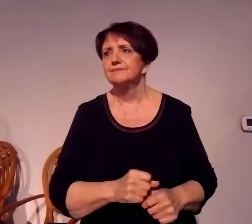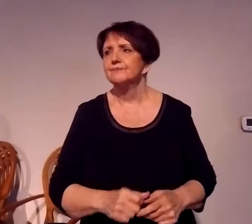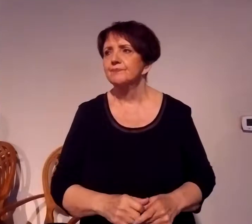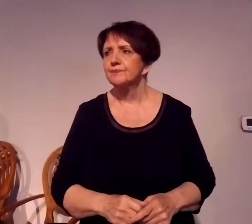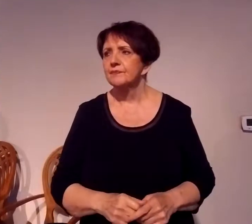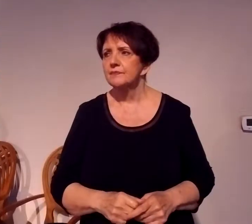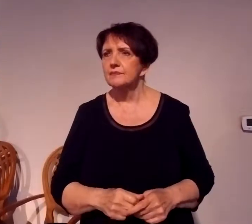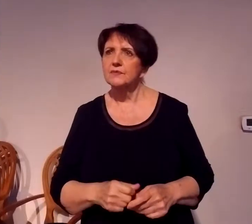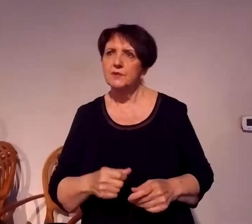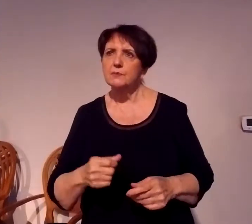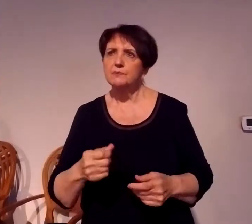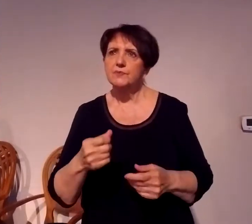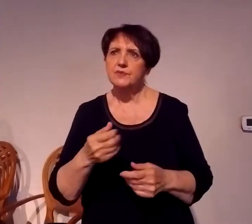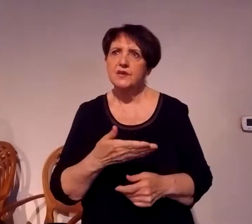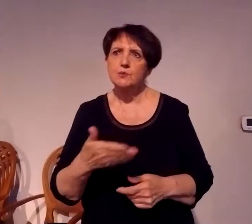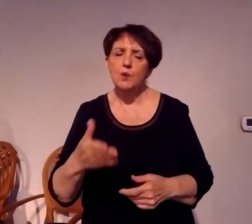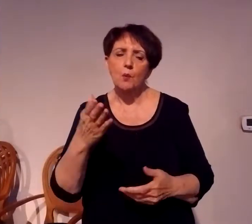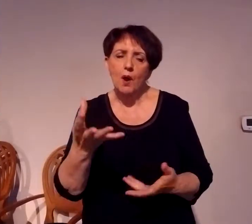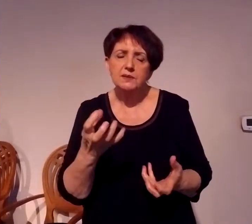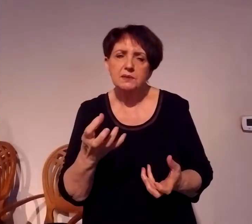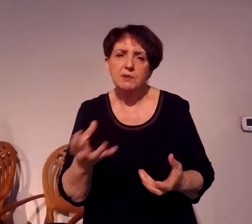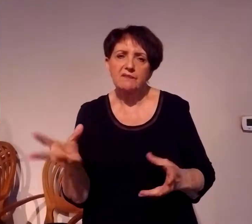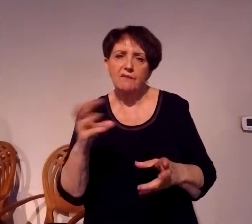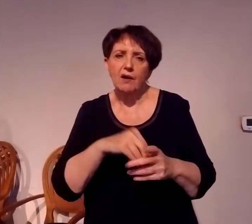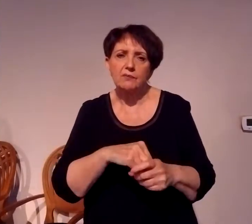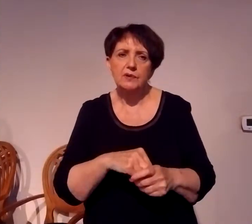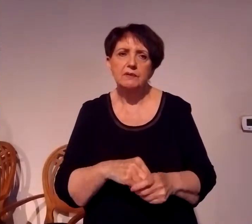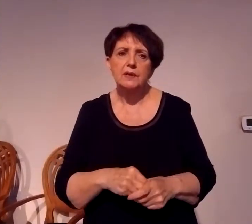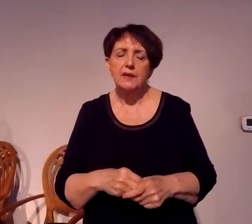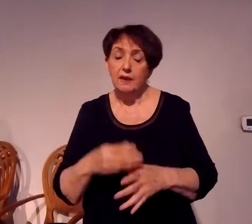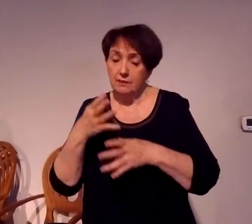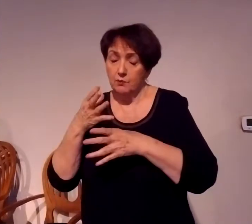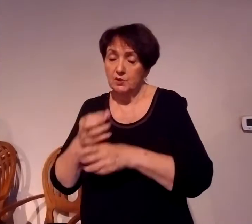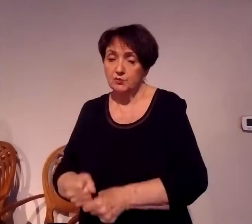to be a part of. And then we trust the butterfly effect.